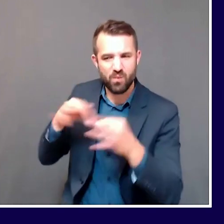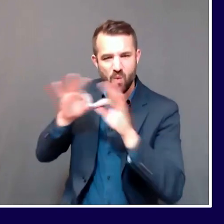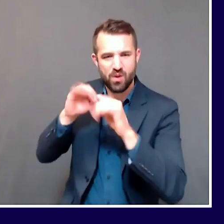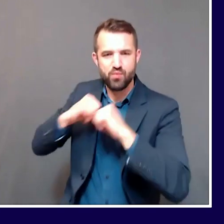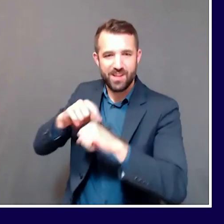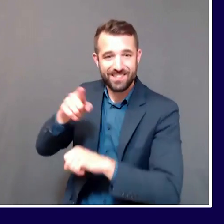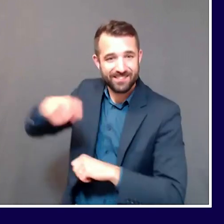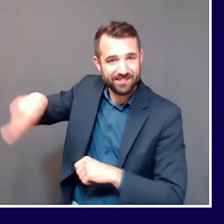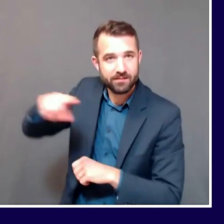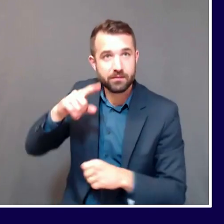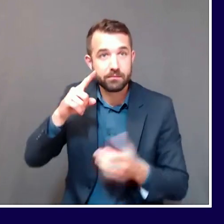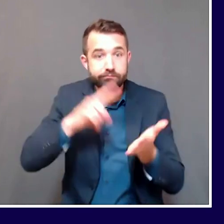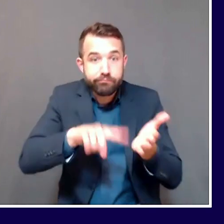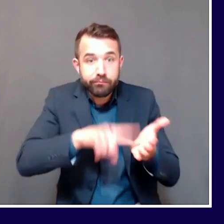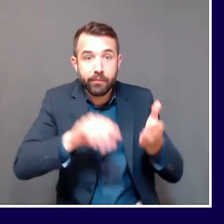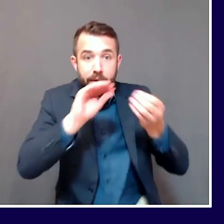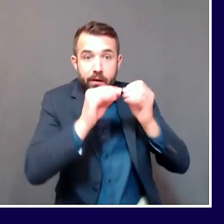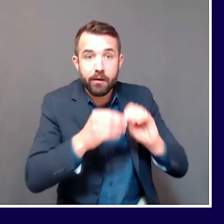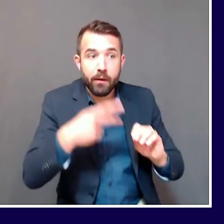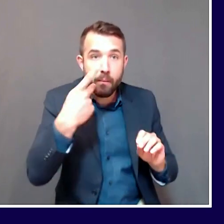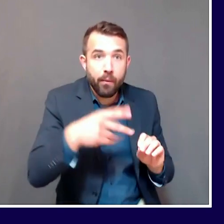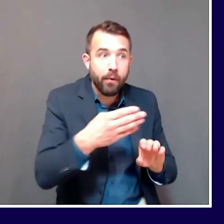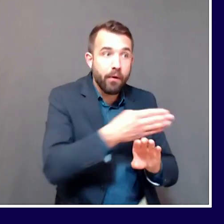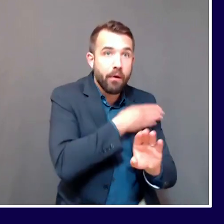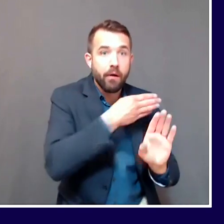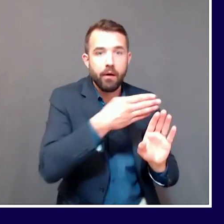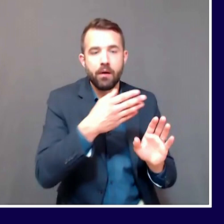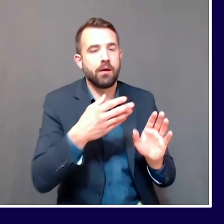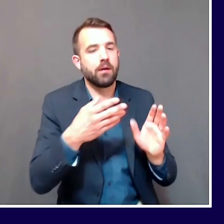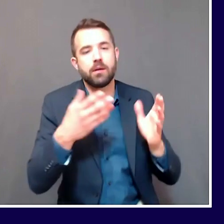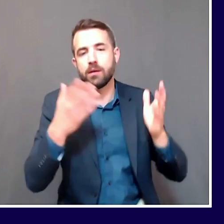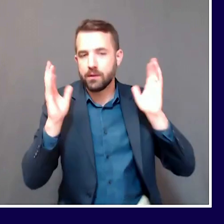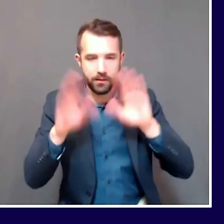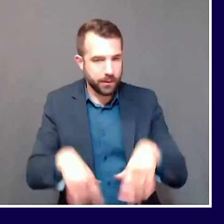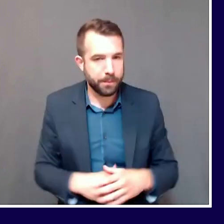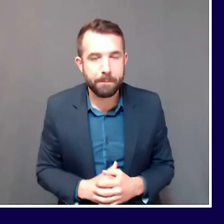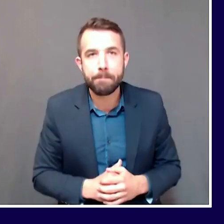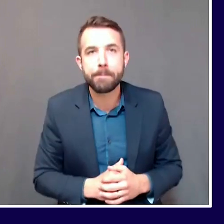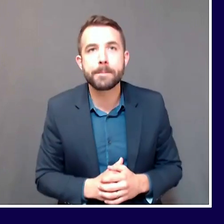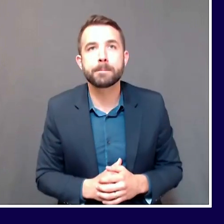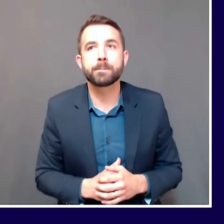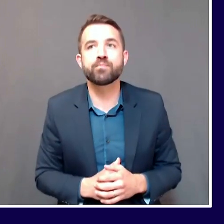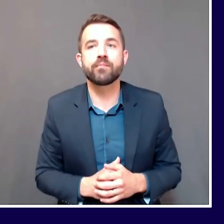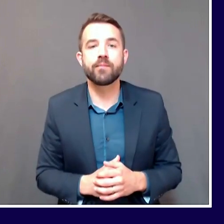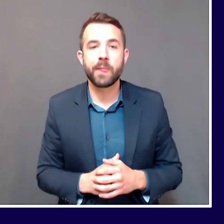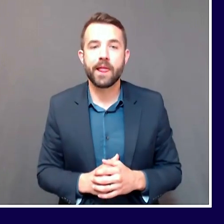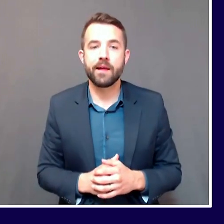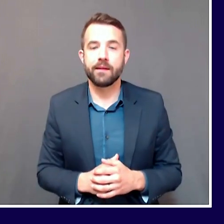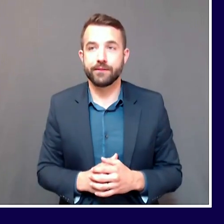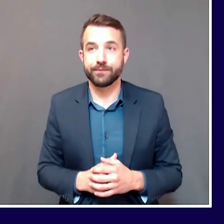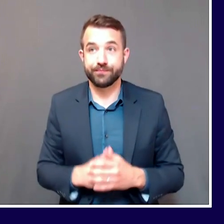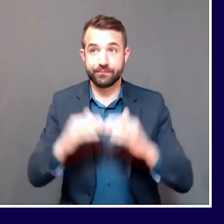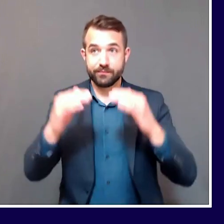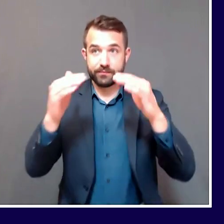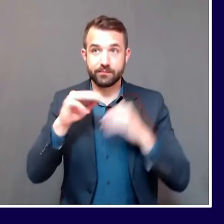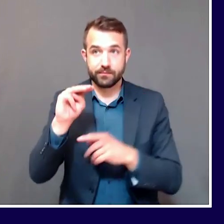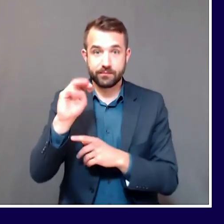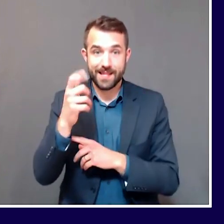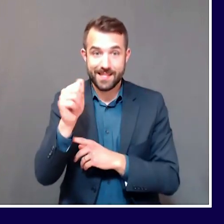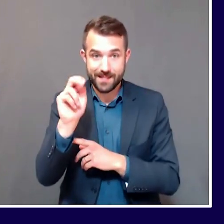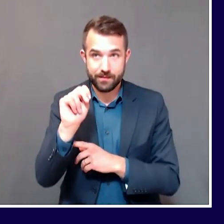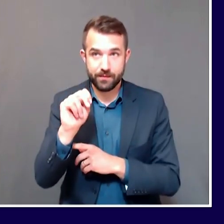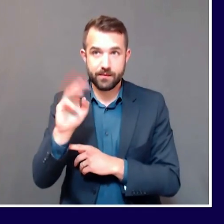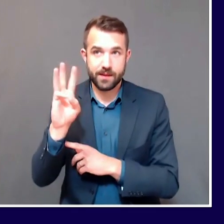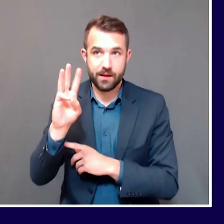before you go on a family trip. I'm going to turn to Megan at WMTW